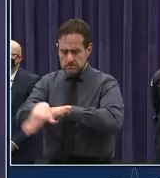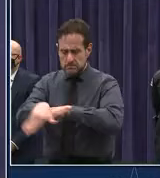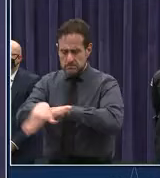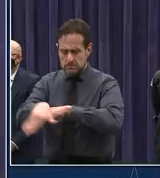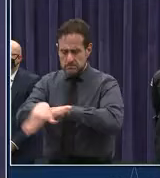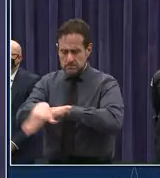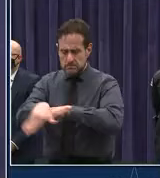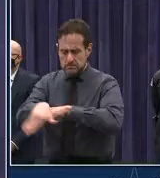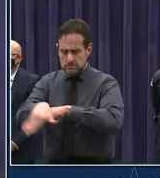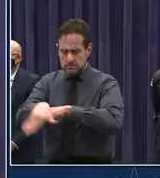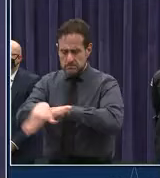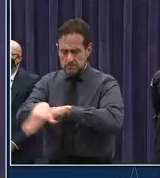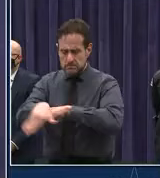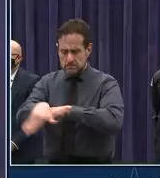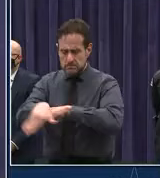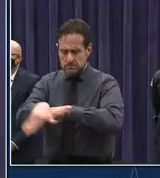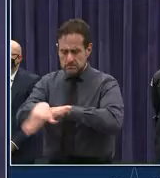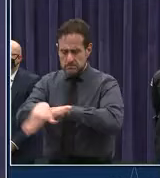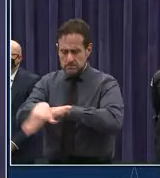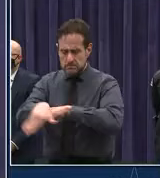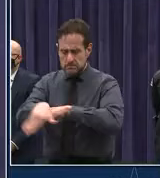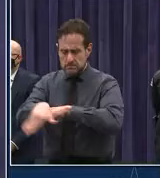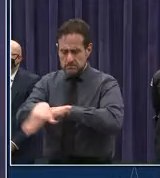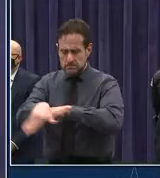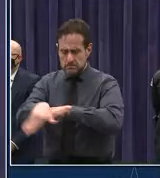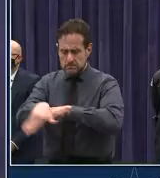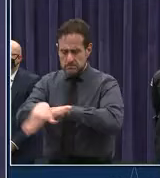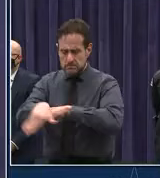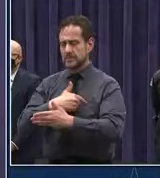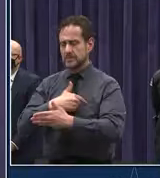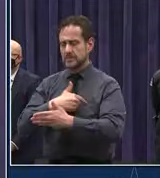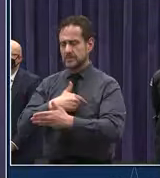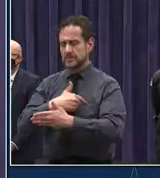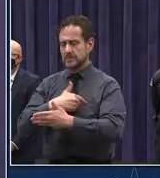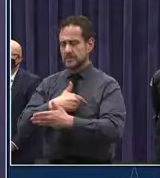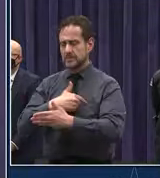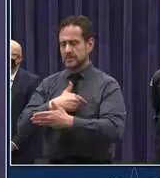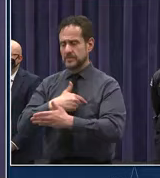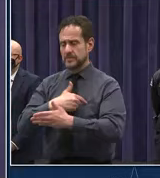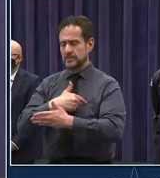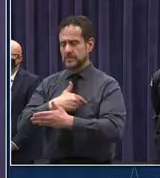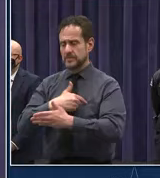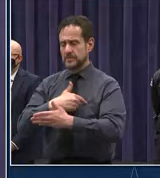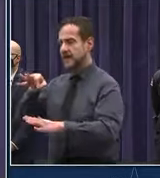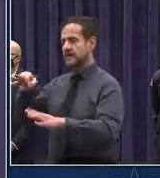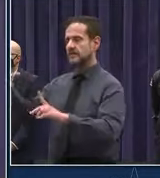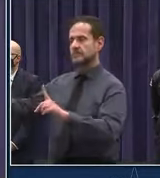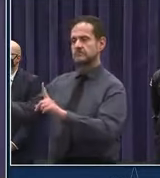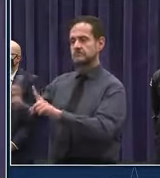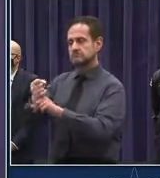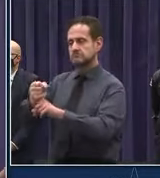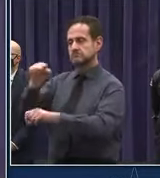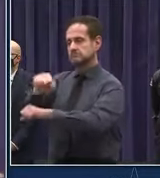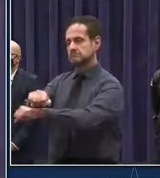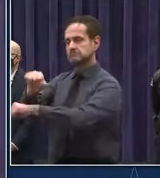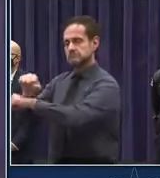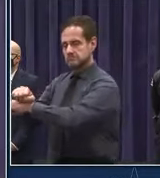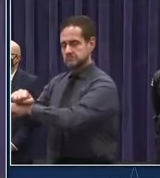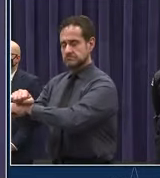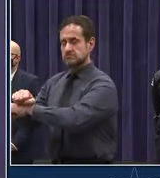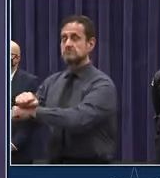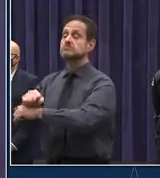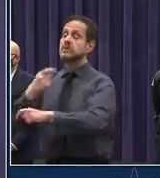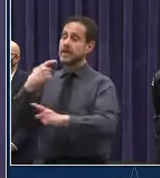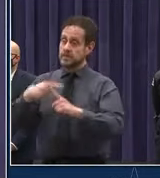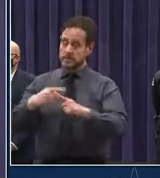around the clock to bring us to this moment, identify and apprehend, and with the help of the state's attorney to